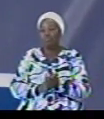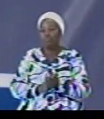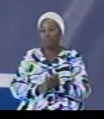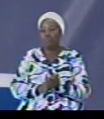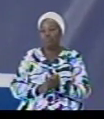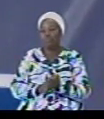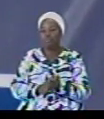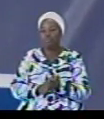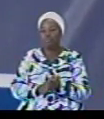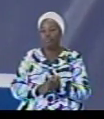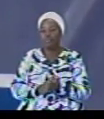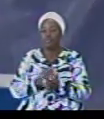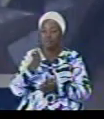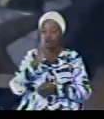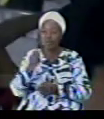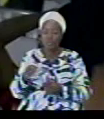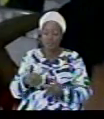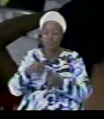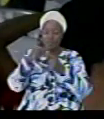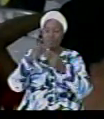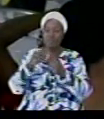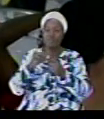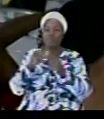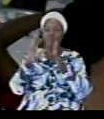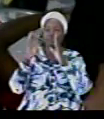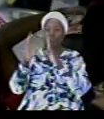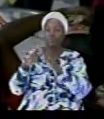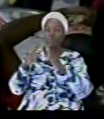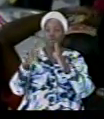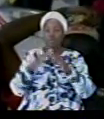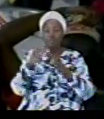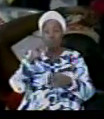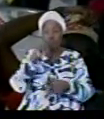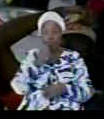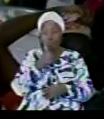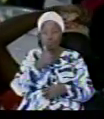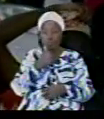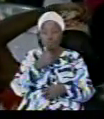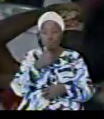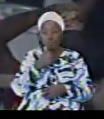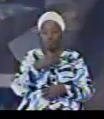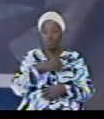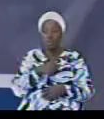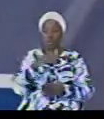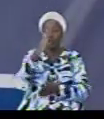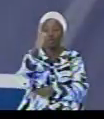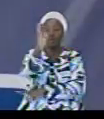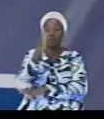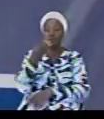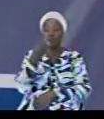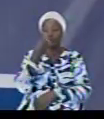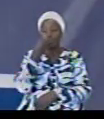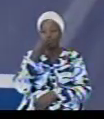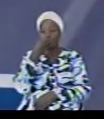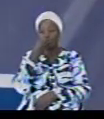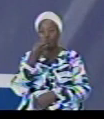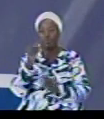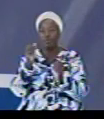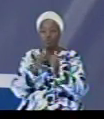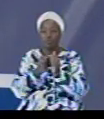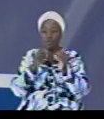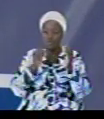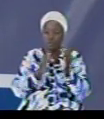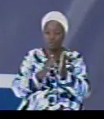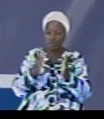There will be a special meeting, the lunch hour with Jesus, for all those who gave their